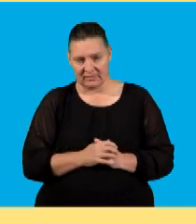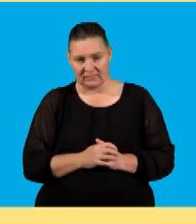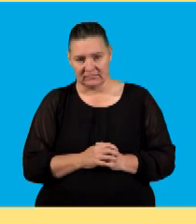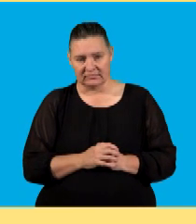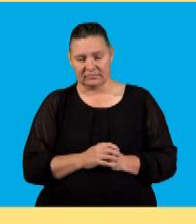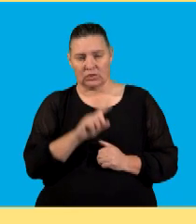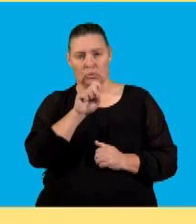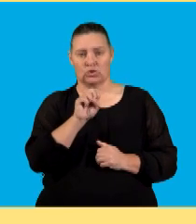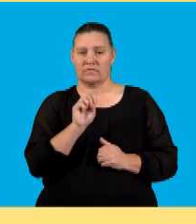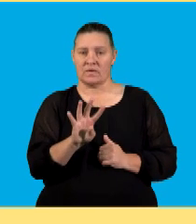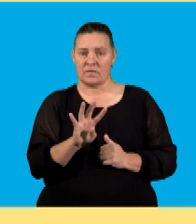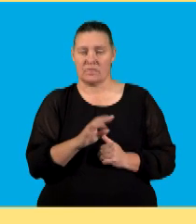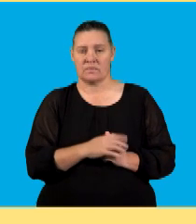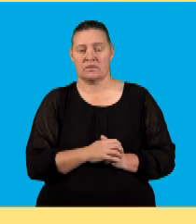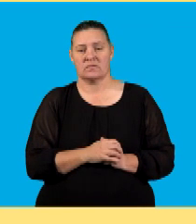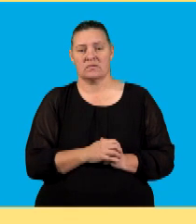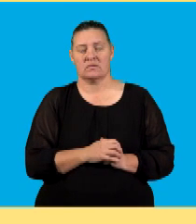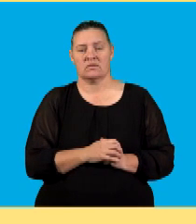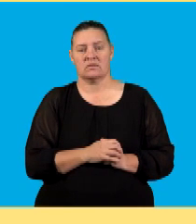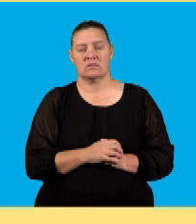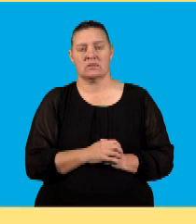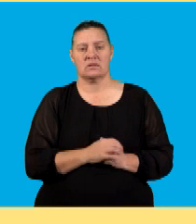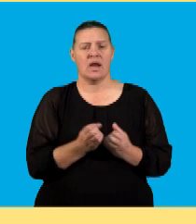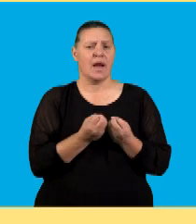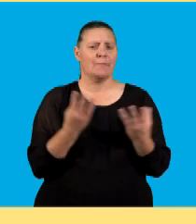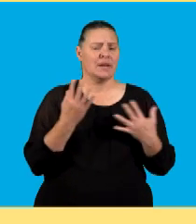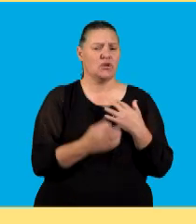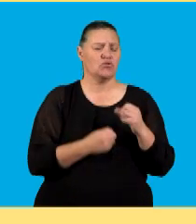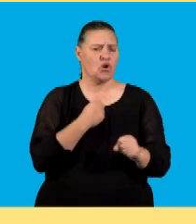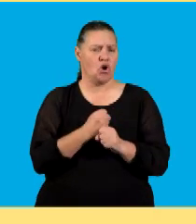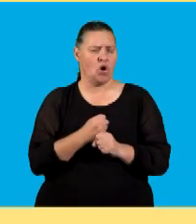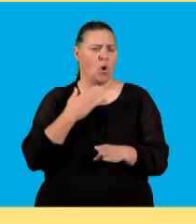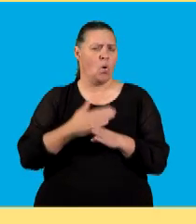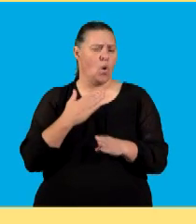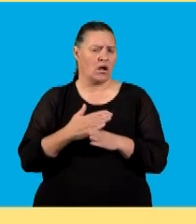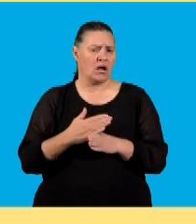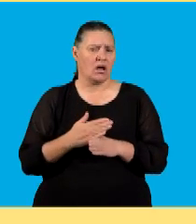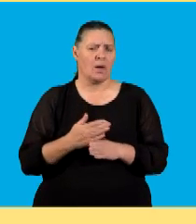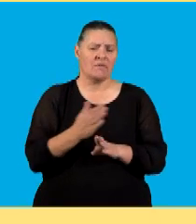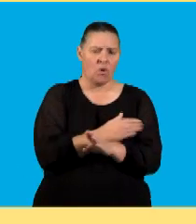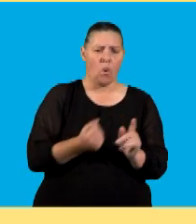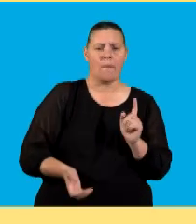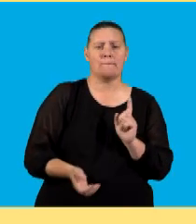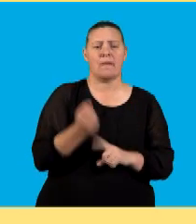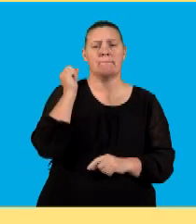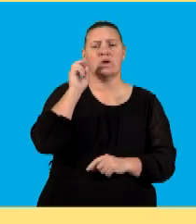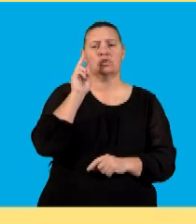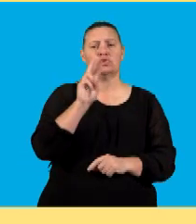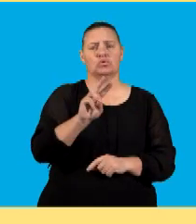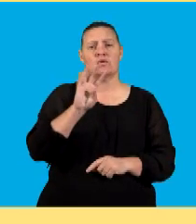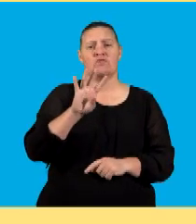1,575 rands. Question number 4. It says, how many years would she work before she reaches